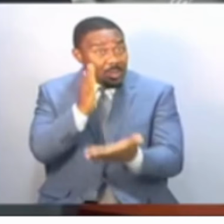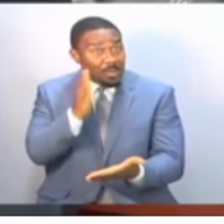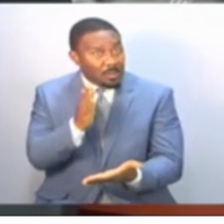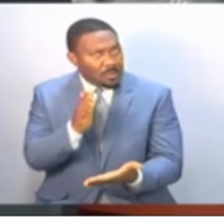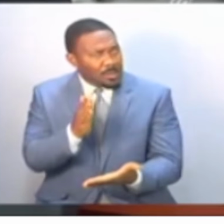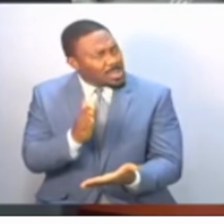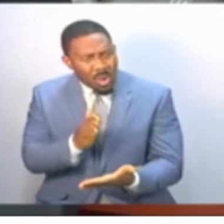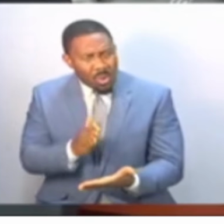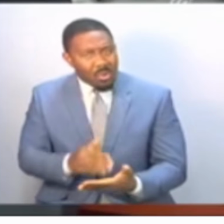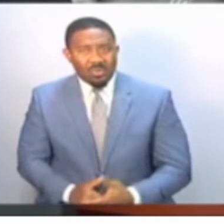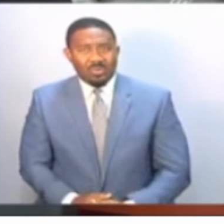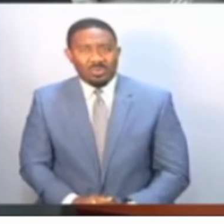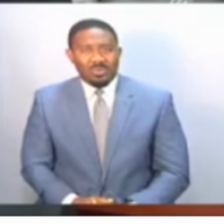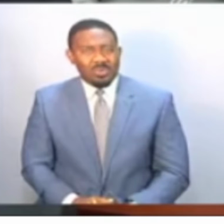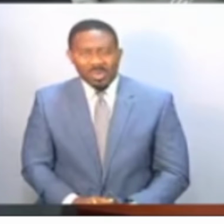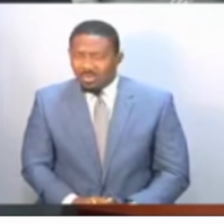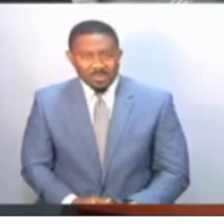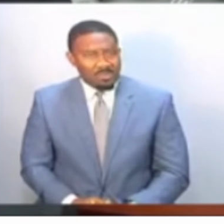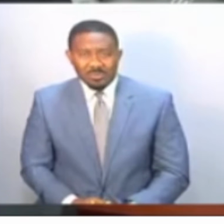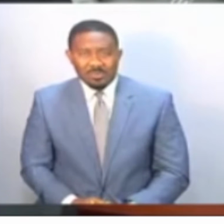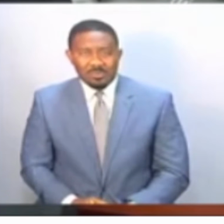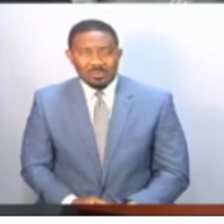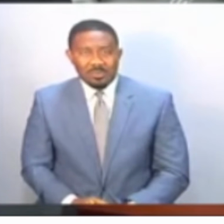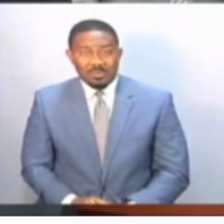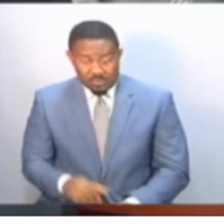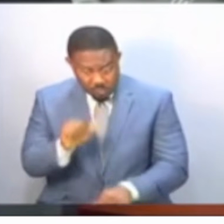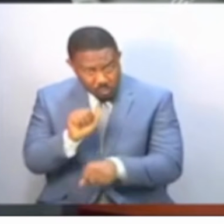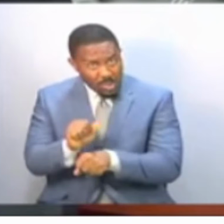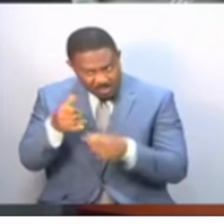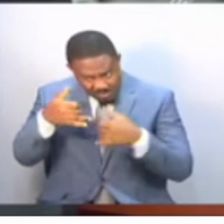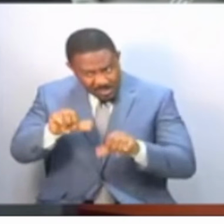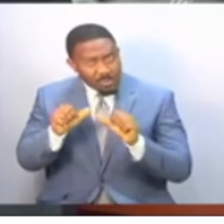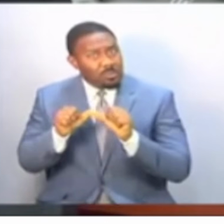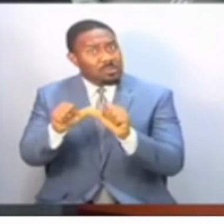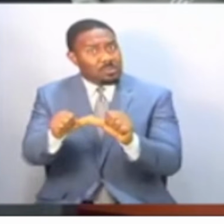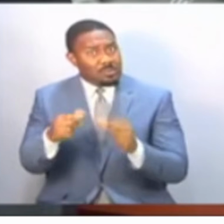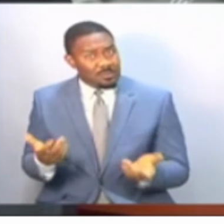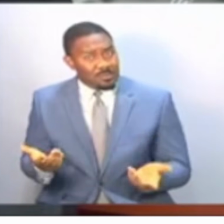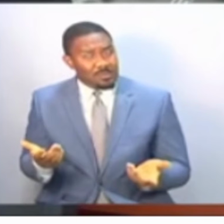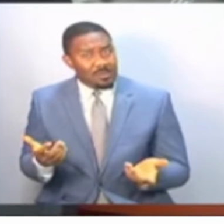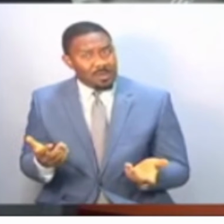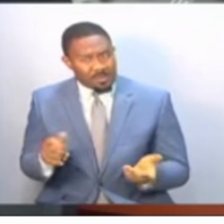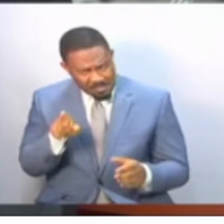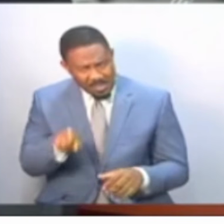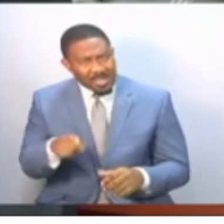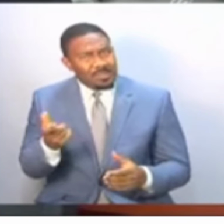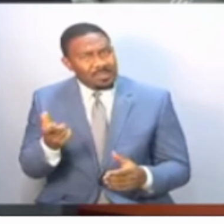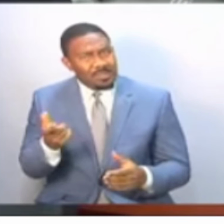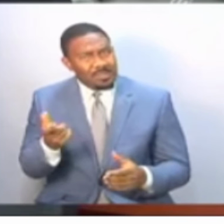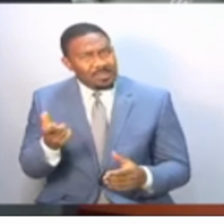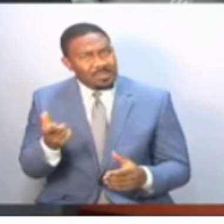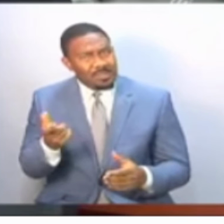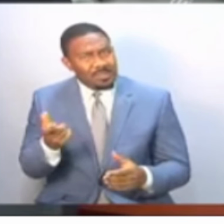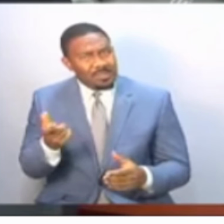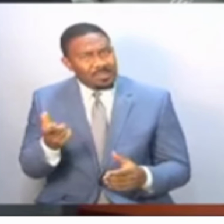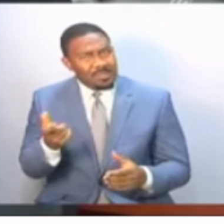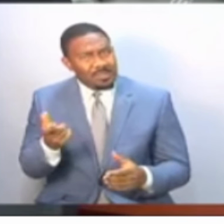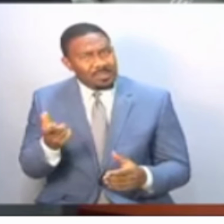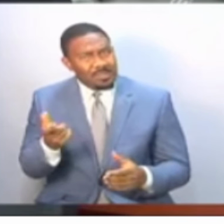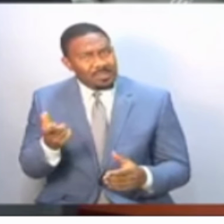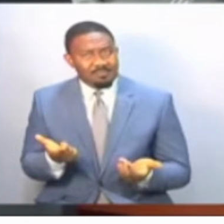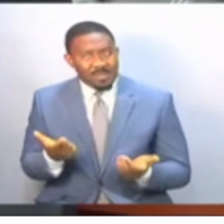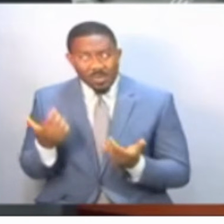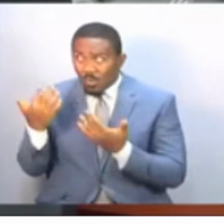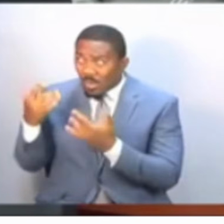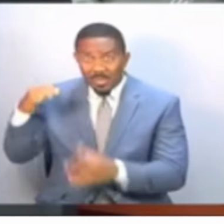to a halt. No, proceedings should not be brought to a halt. Proceedings will continue even as the bell is